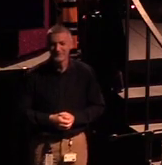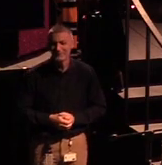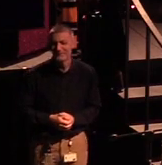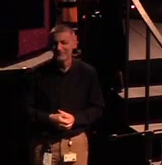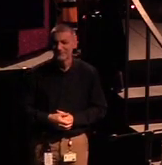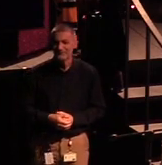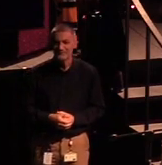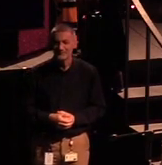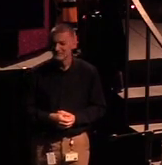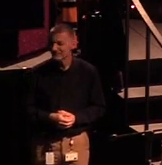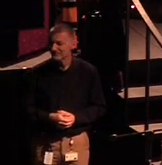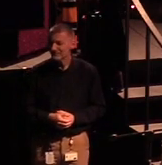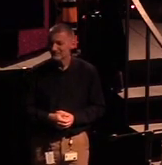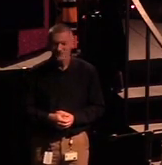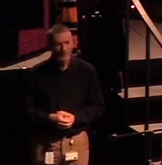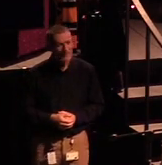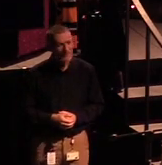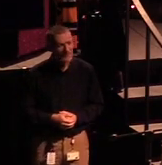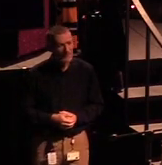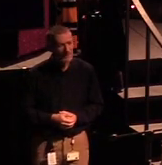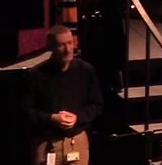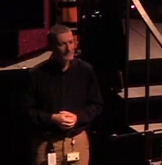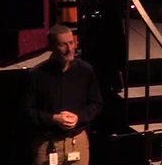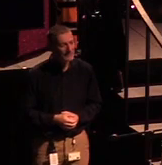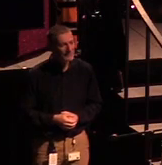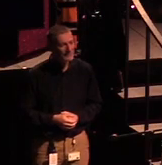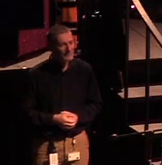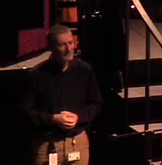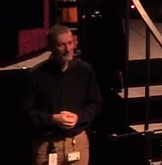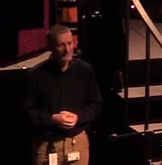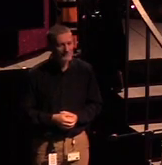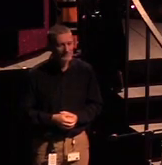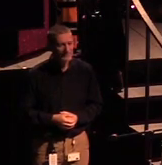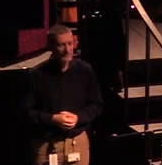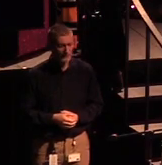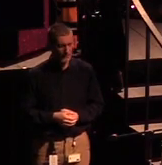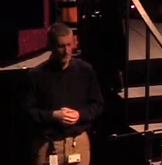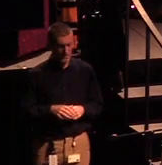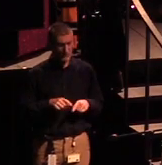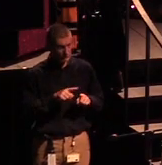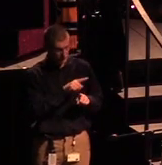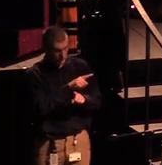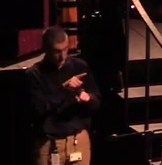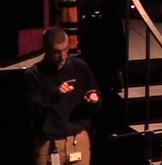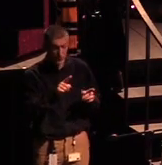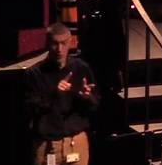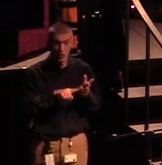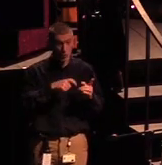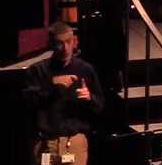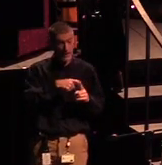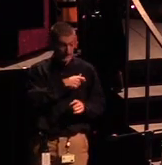to be serious the fact that I think the the UK delegates amongst us will will will